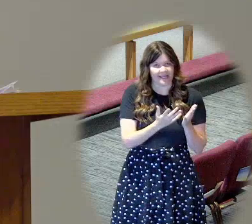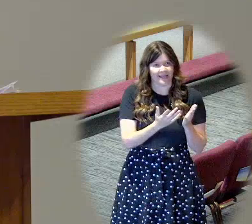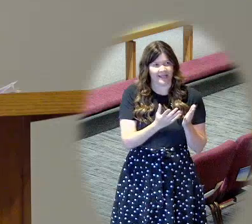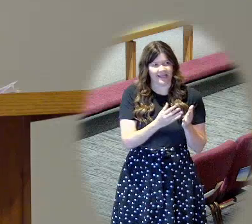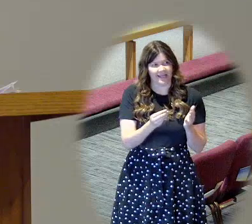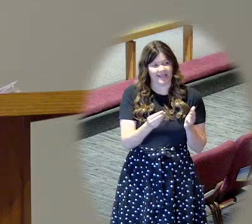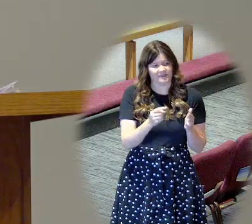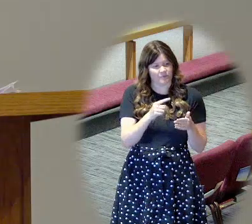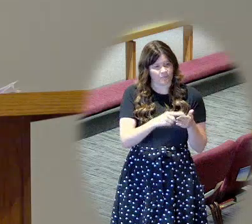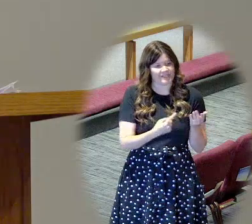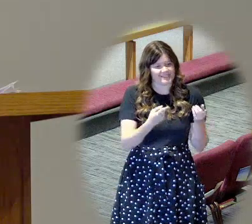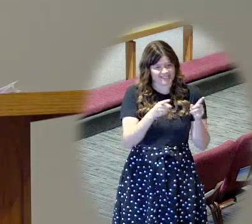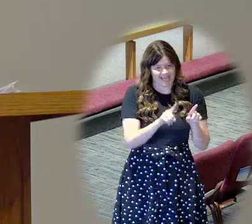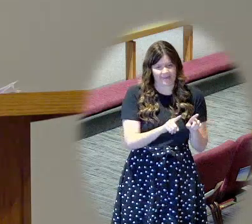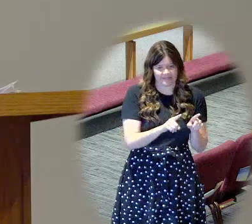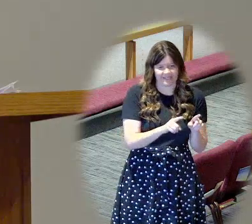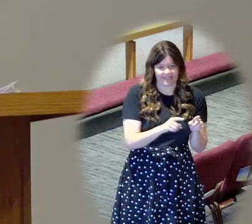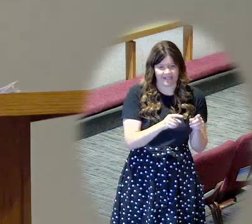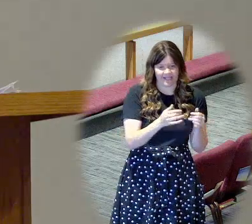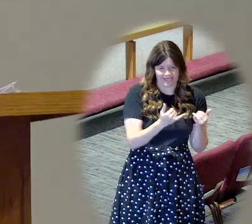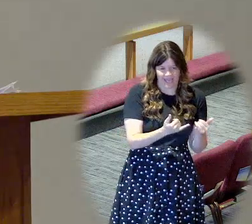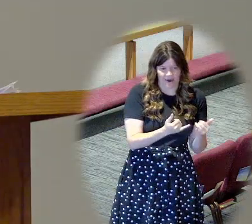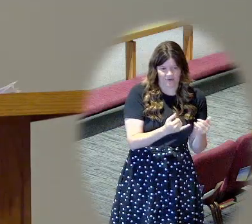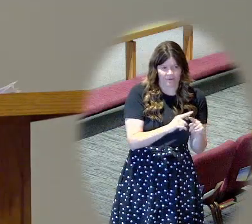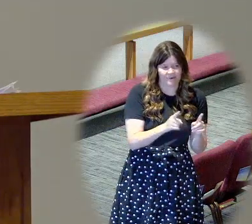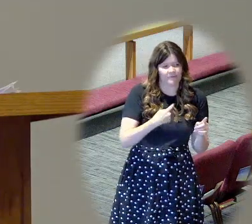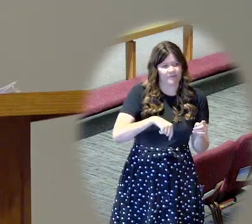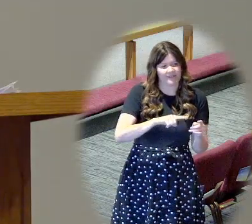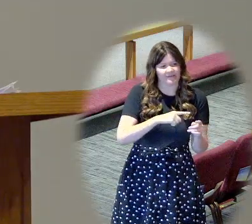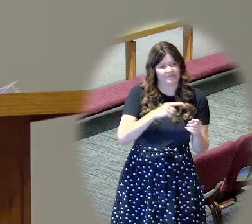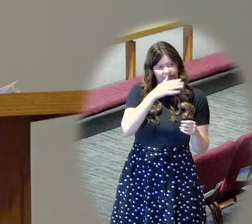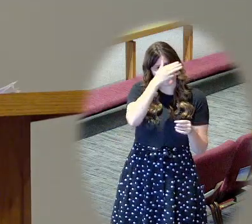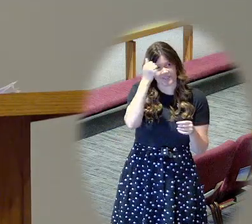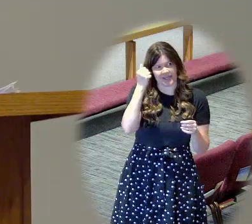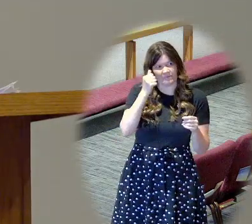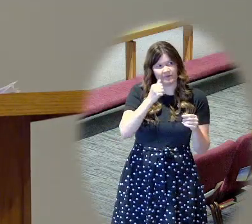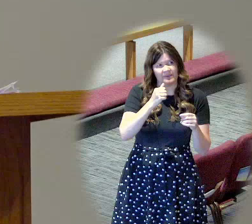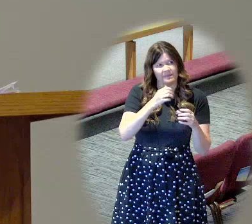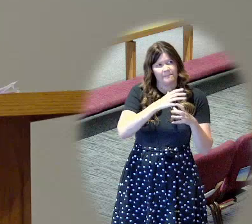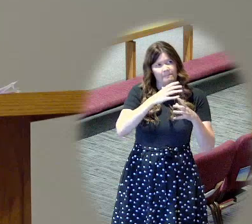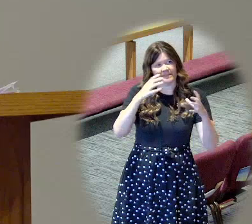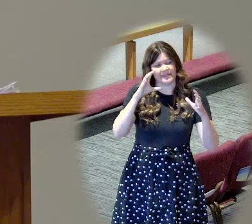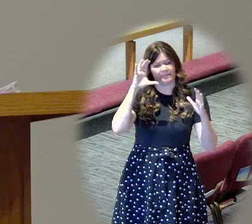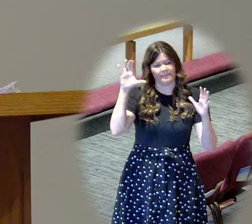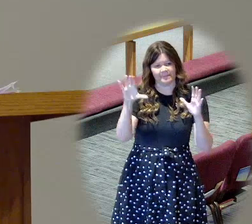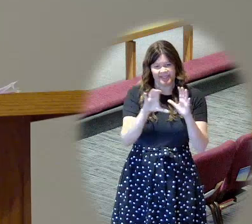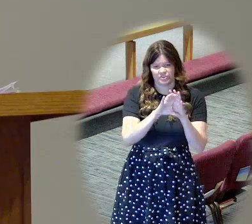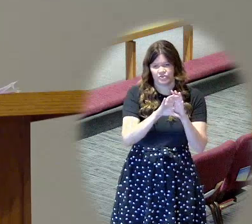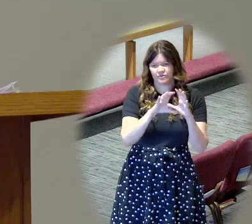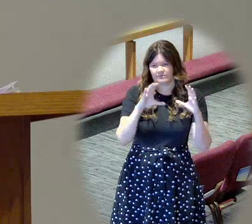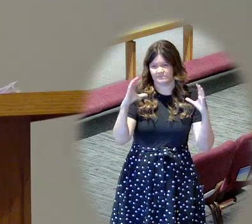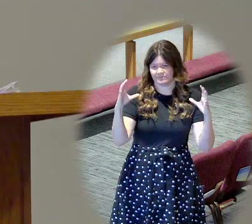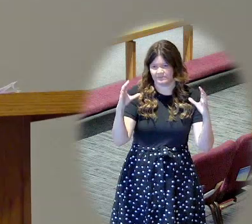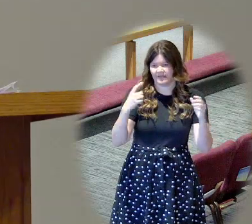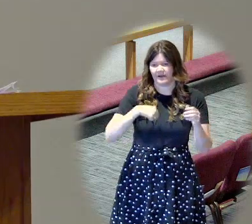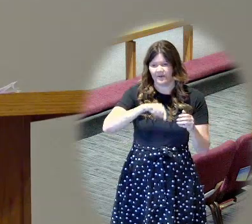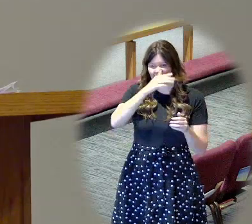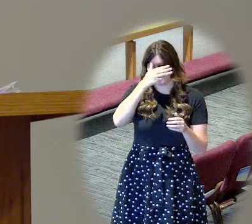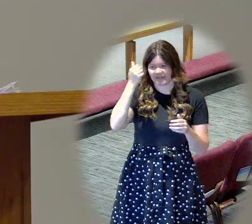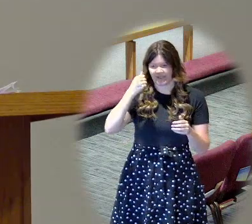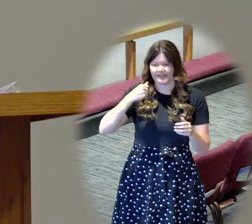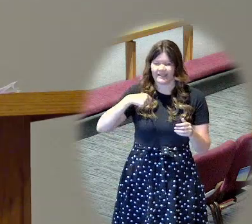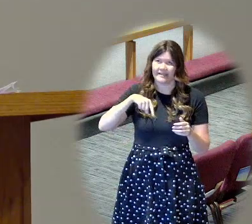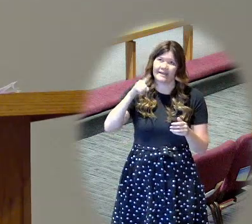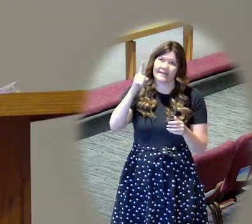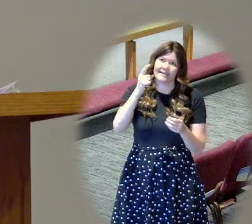immediately in front of us that we forget what the big picture is to look like. Sometimes we forget that we're marked as